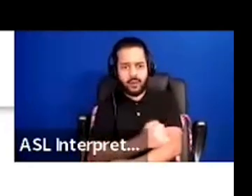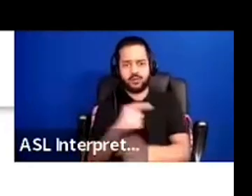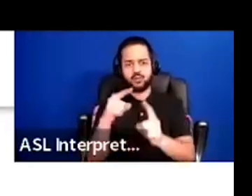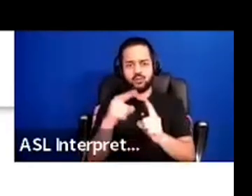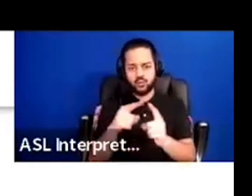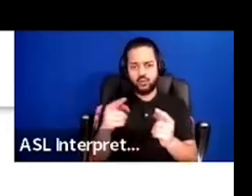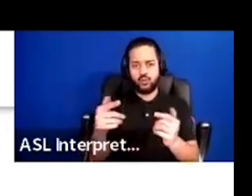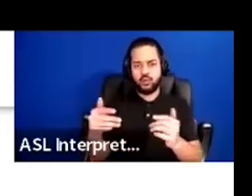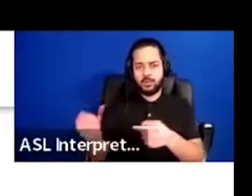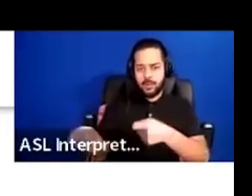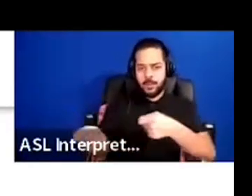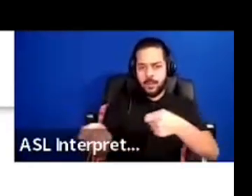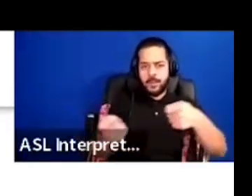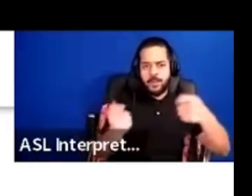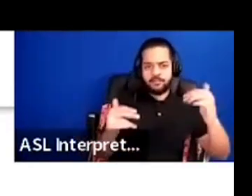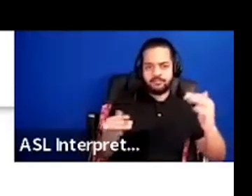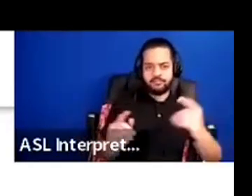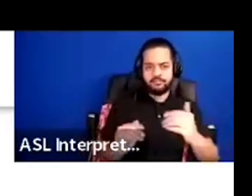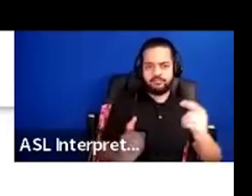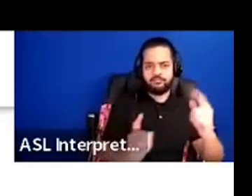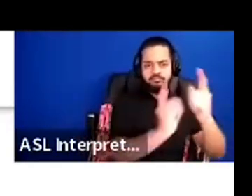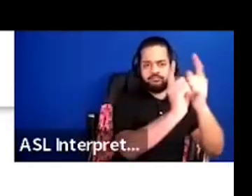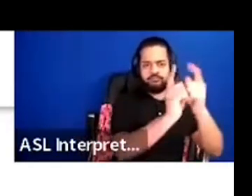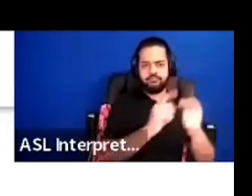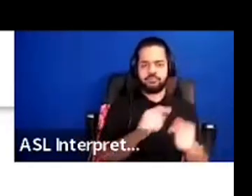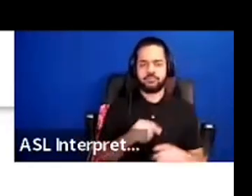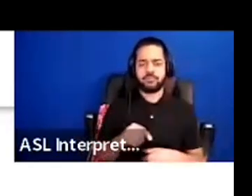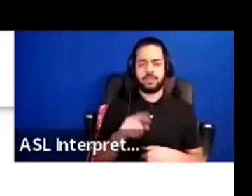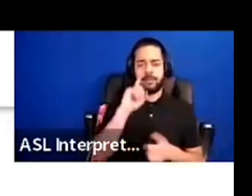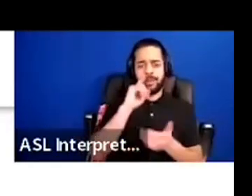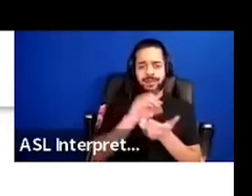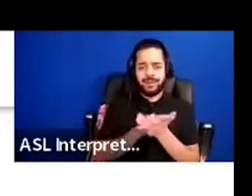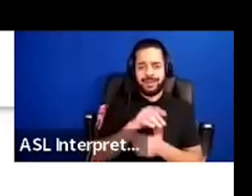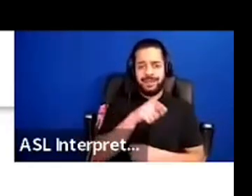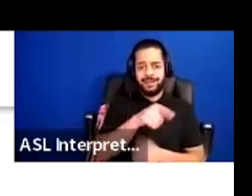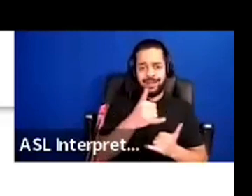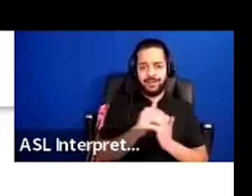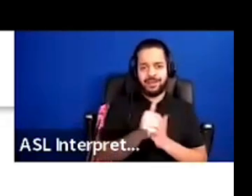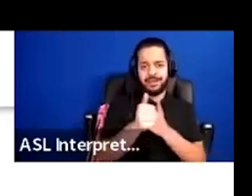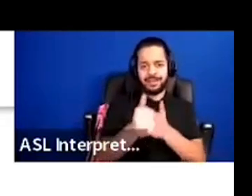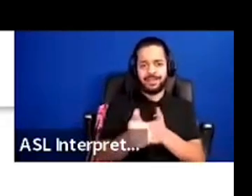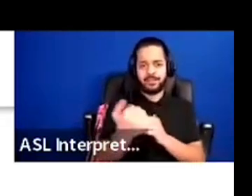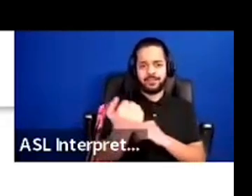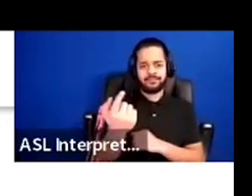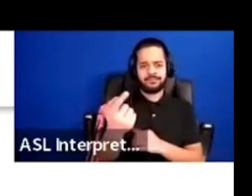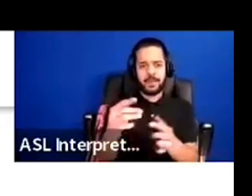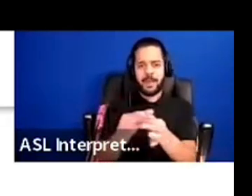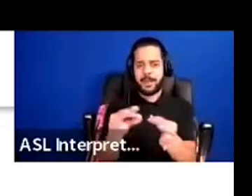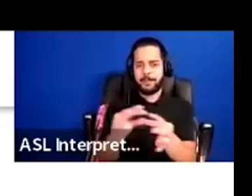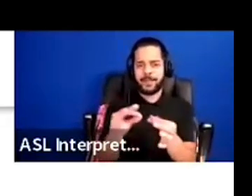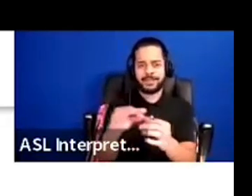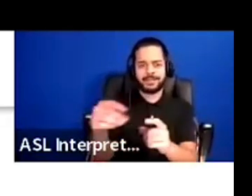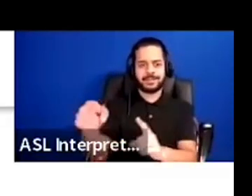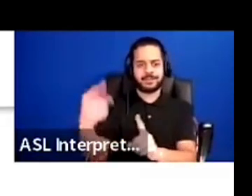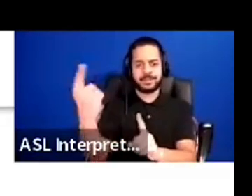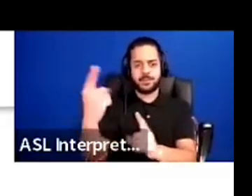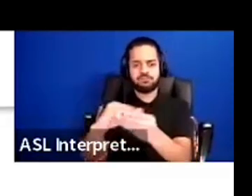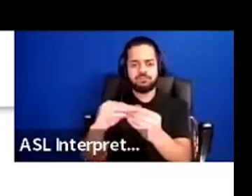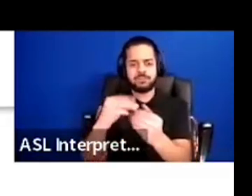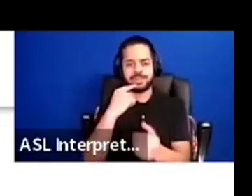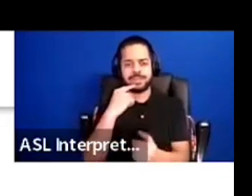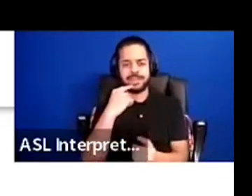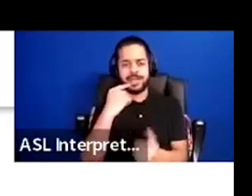differentials. I think it gets into one of the comments about what are we doing with our